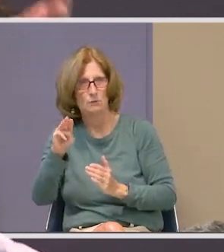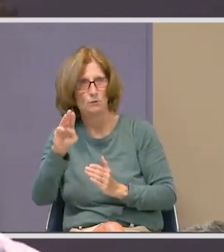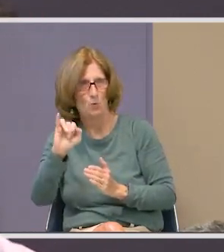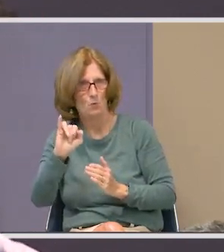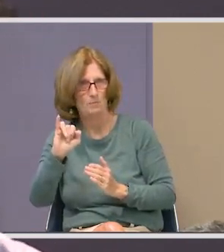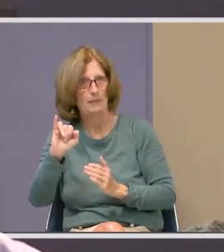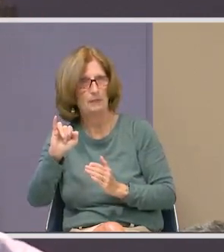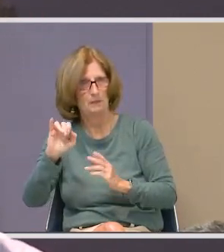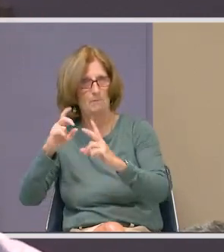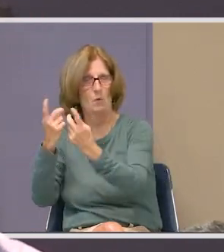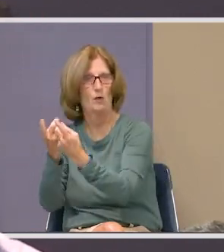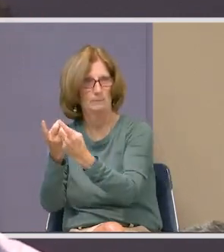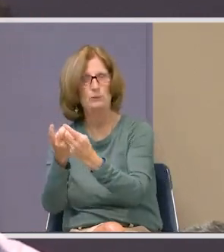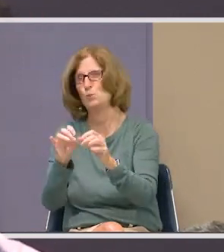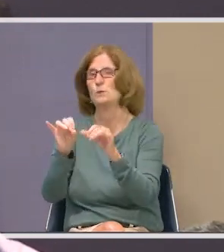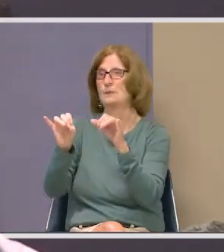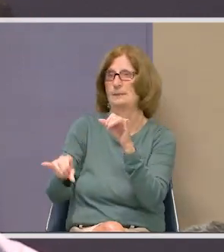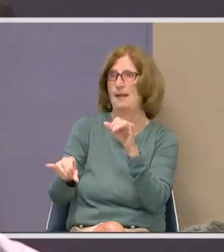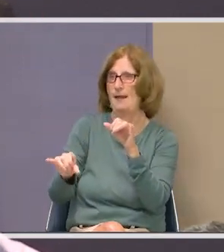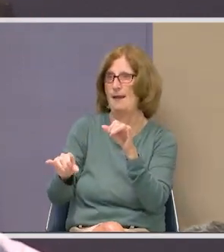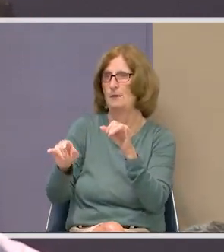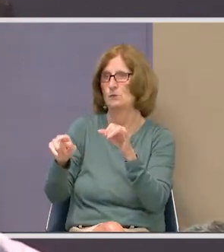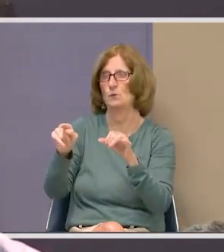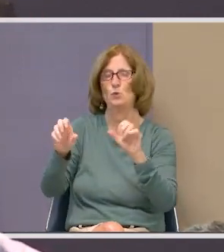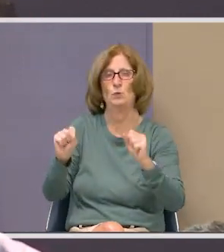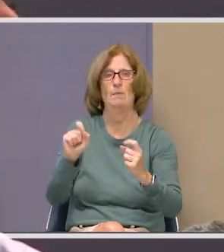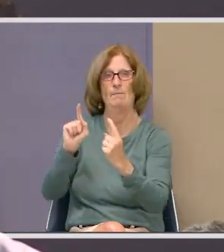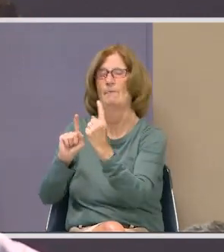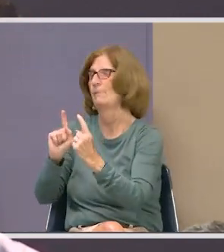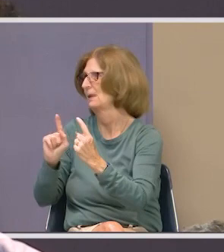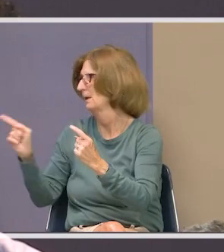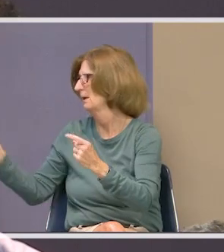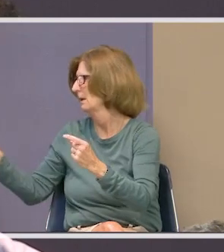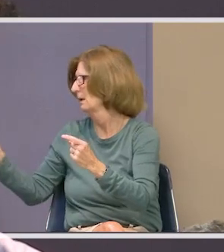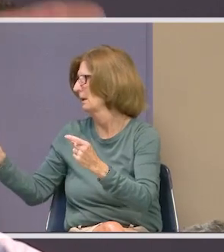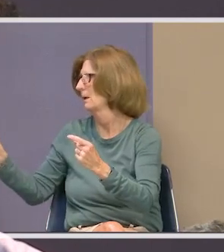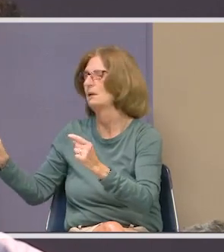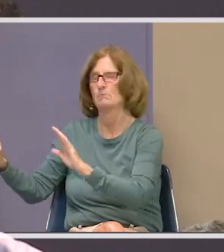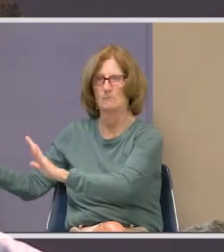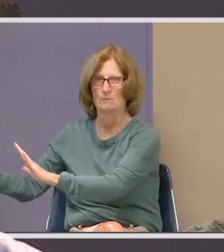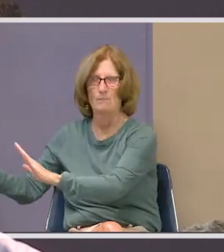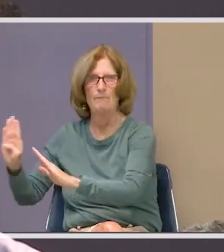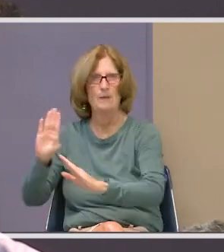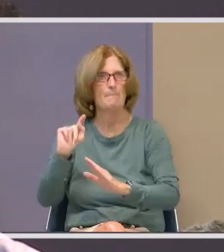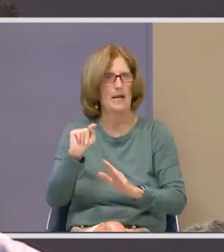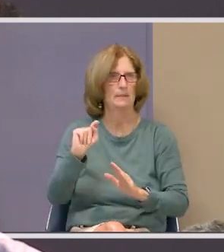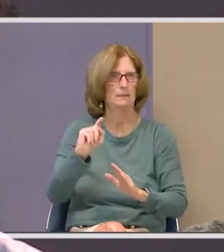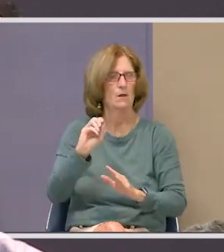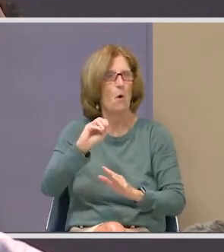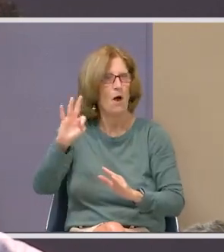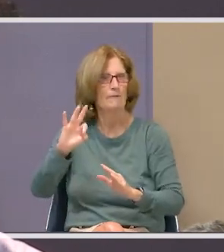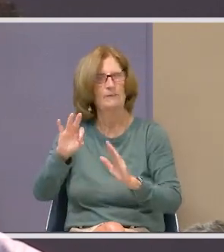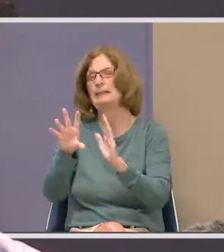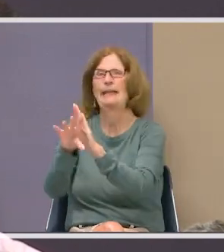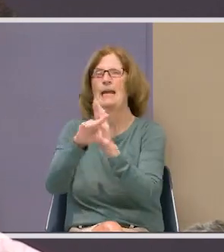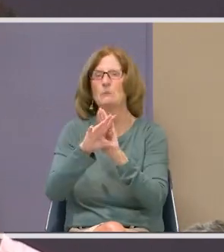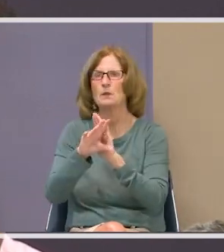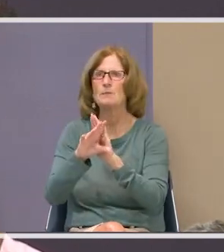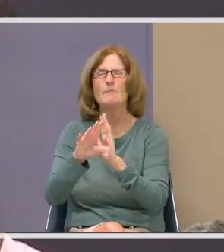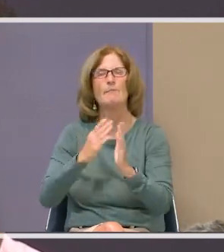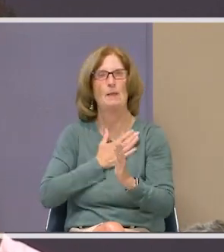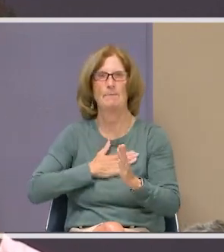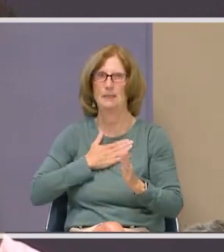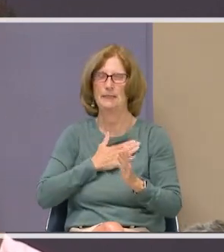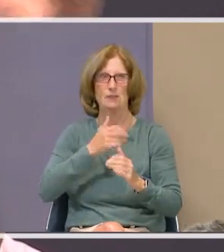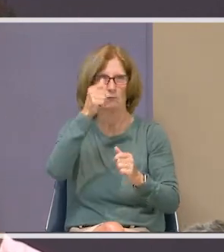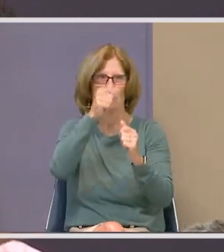that wants to ask them questions individually. I'm putting them on the spot by doing that. So again, I just ask that conversations are